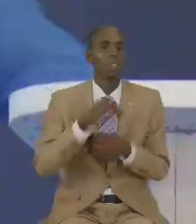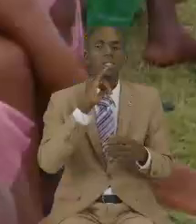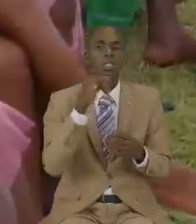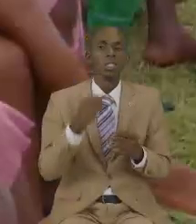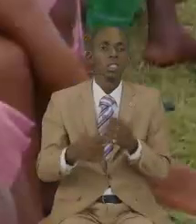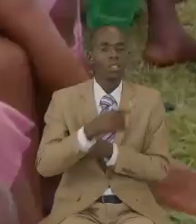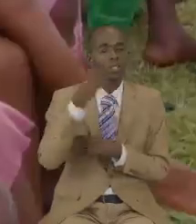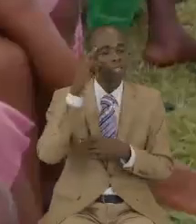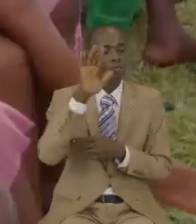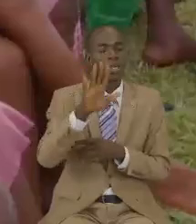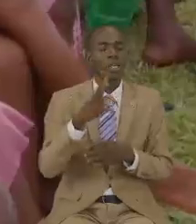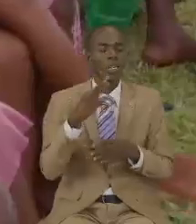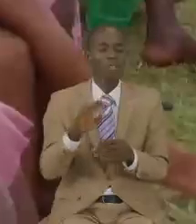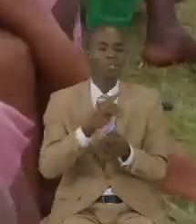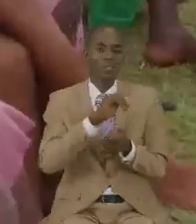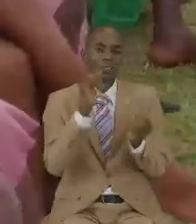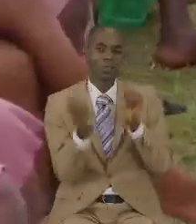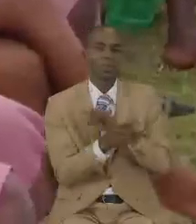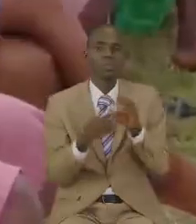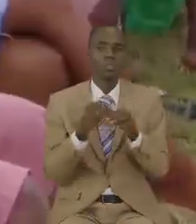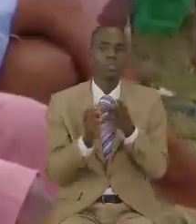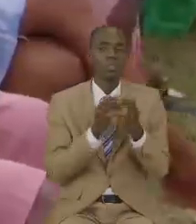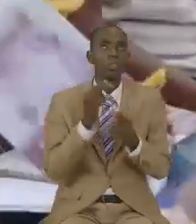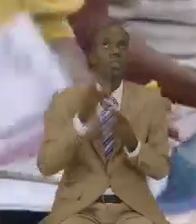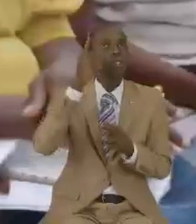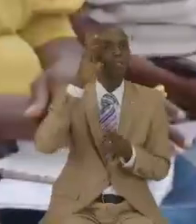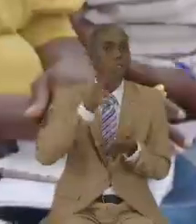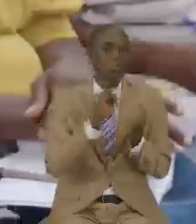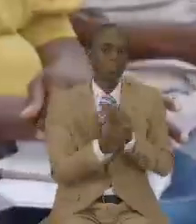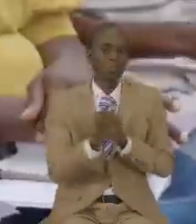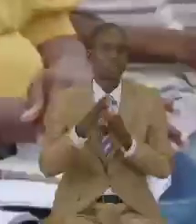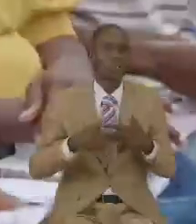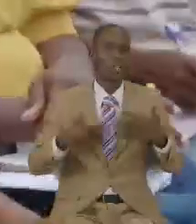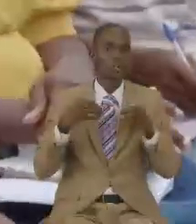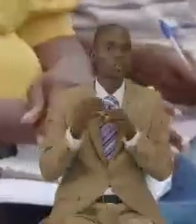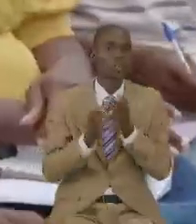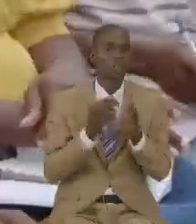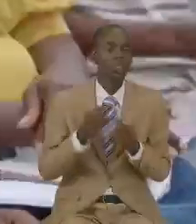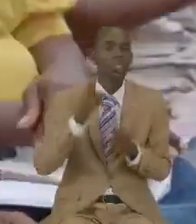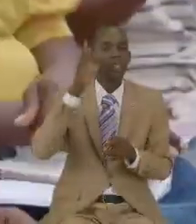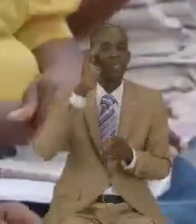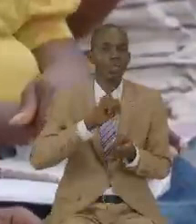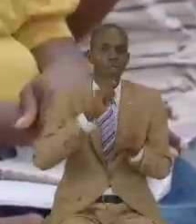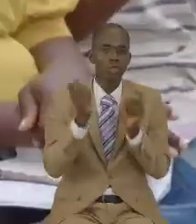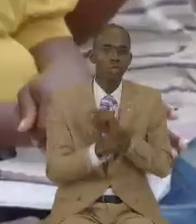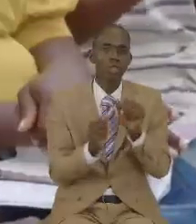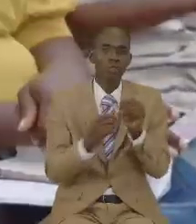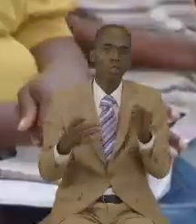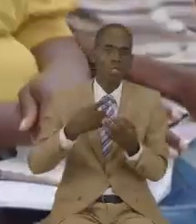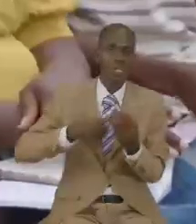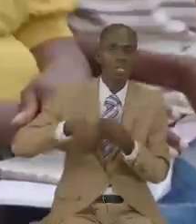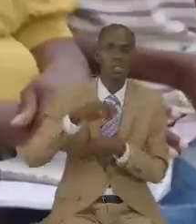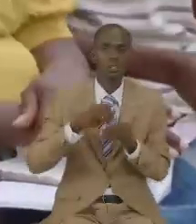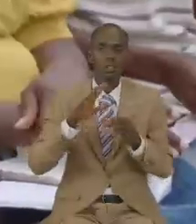your transformation. It will transform your life. It will turn everything in your life around for